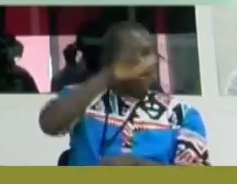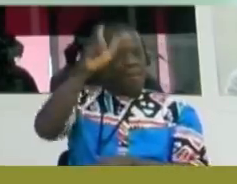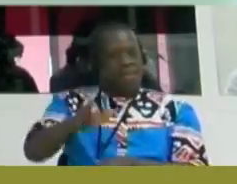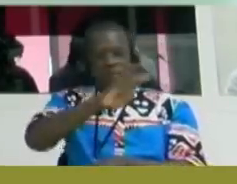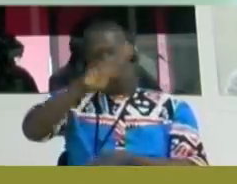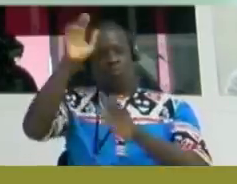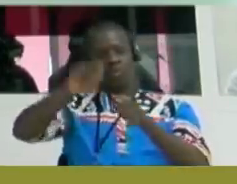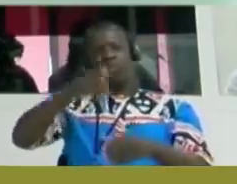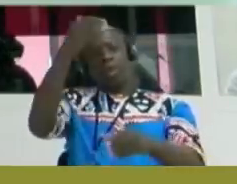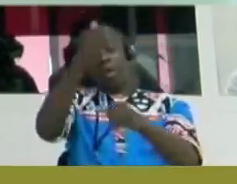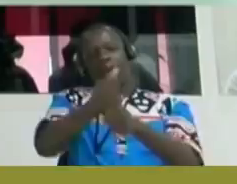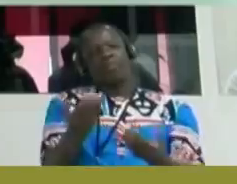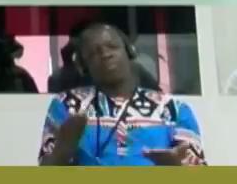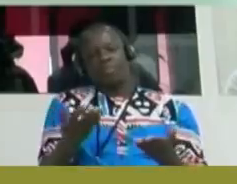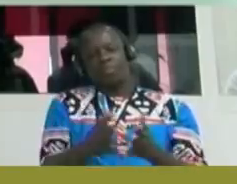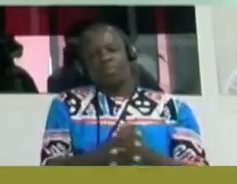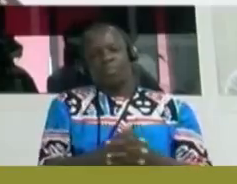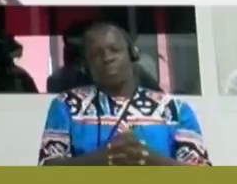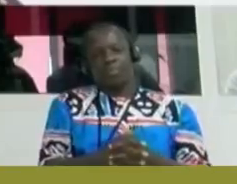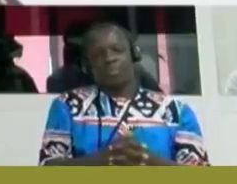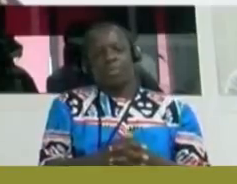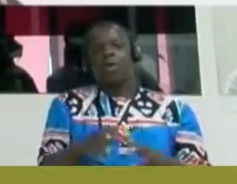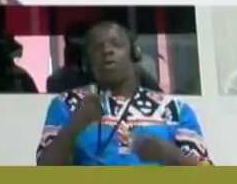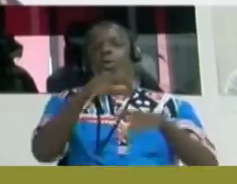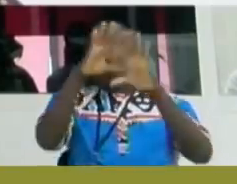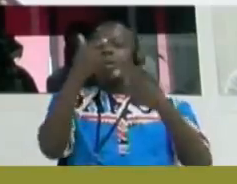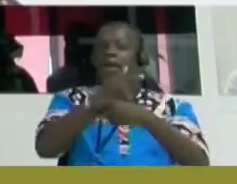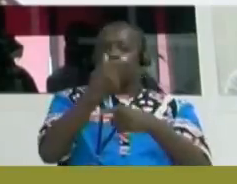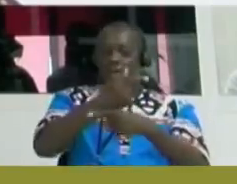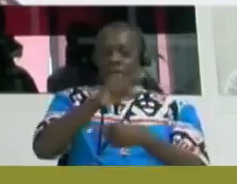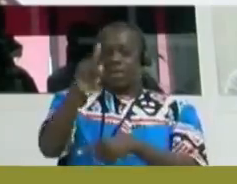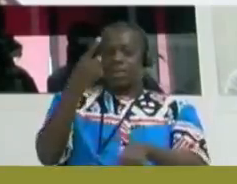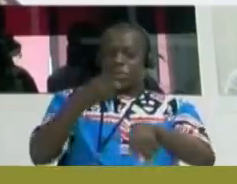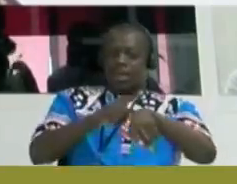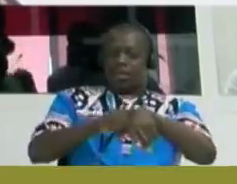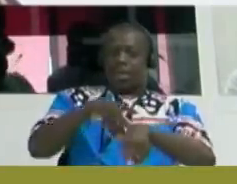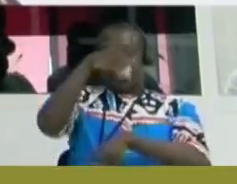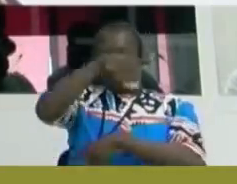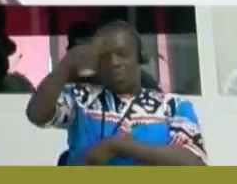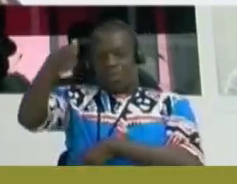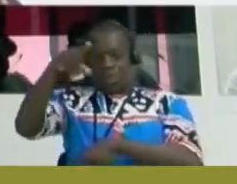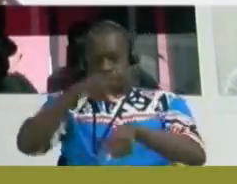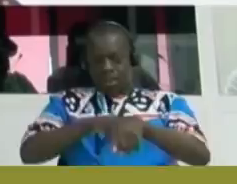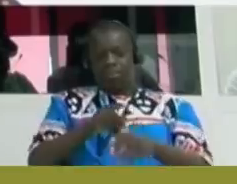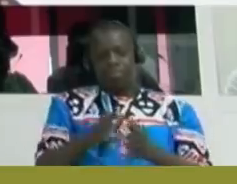And Gambia Bay along with Tembo, the whole Gambia knows at that time, the PP Jamano Kono, the time of the PPP,